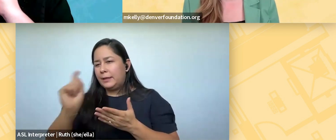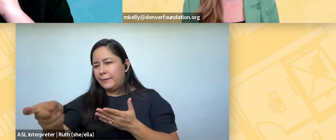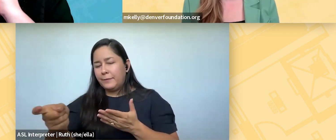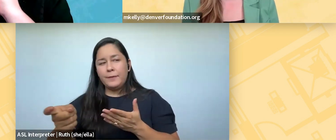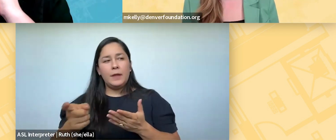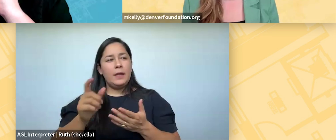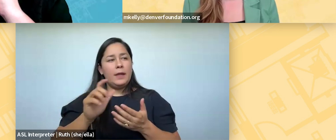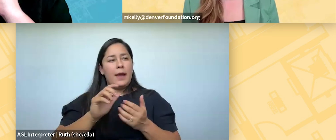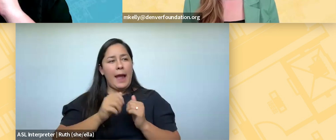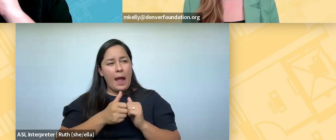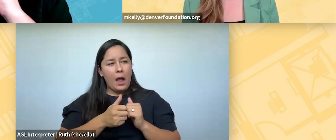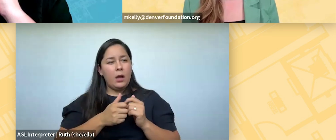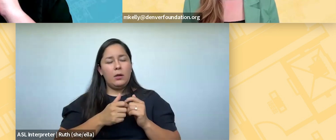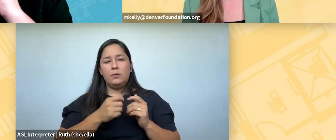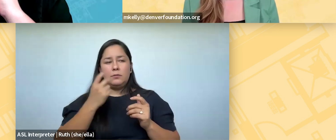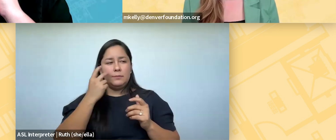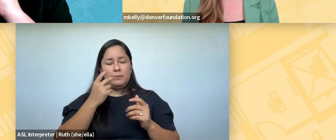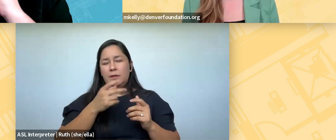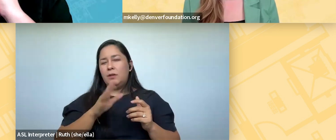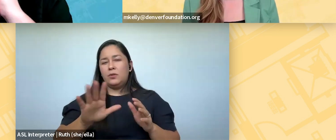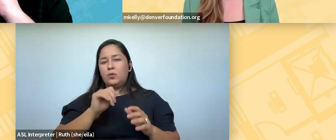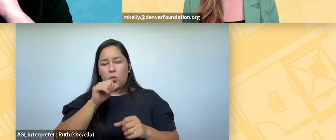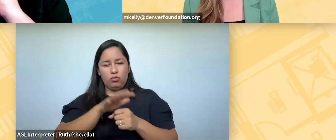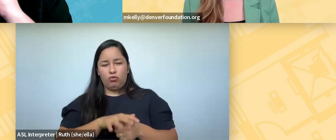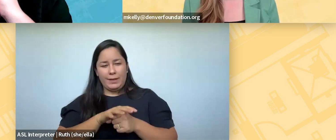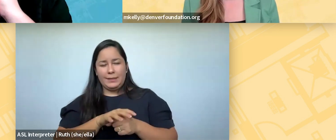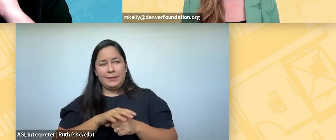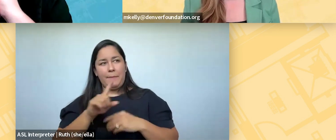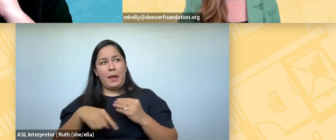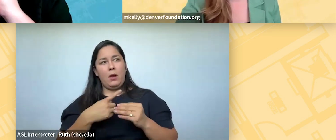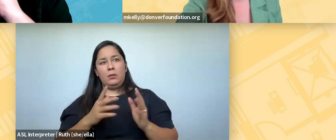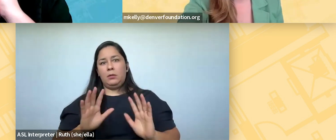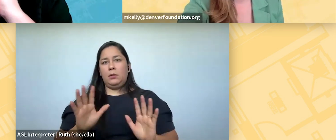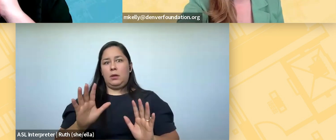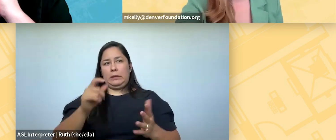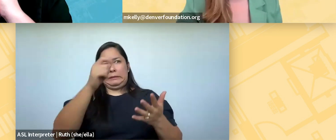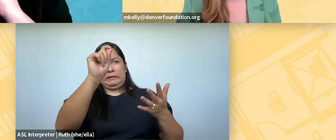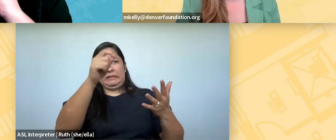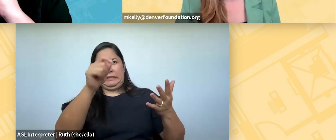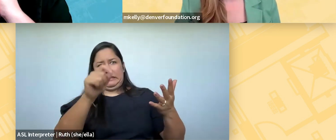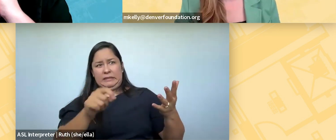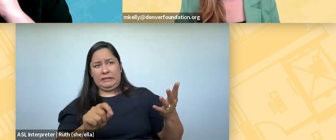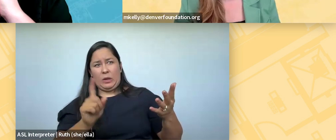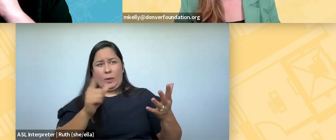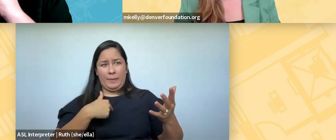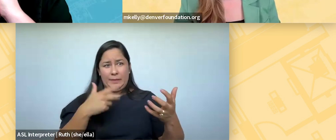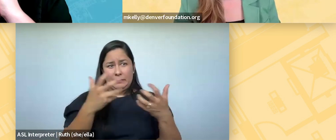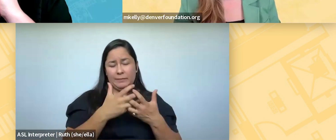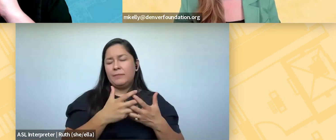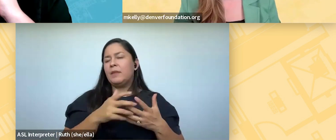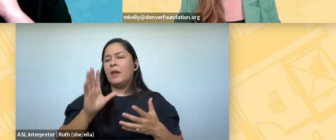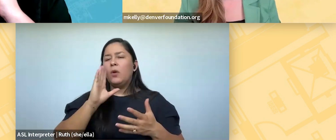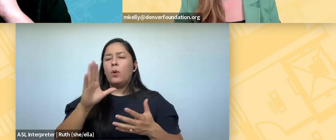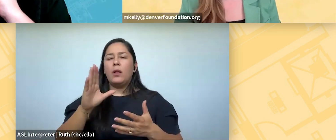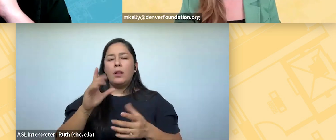funding. So don't stress too much about what you're checking in terms of what you fit. You'll get to the